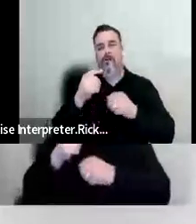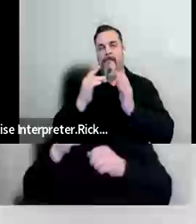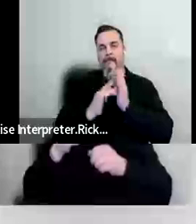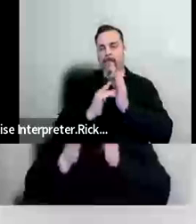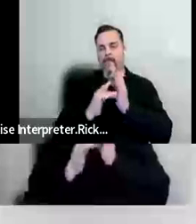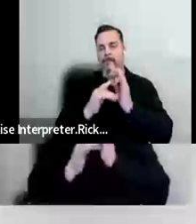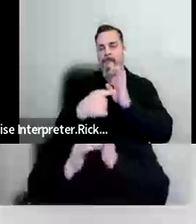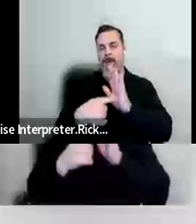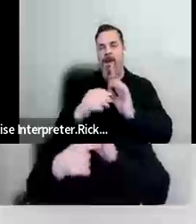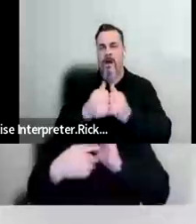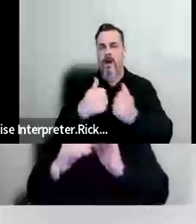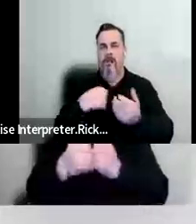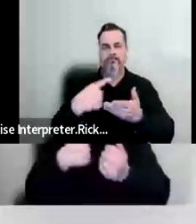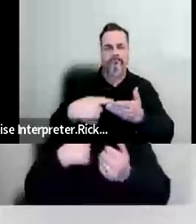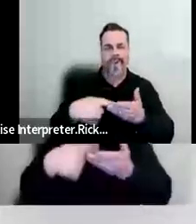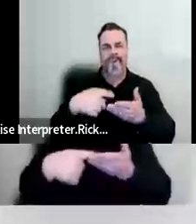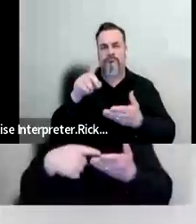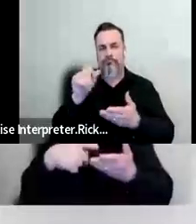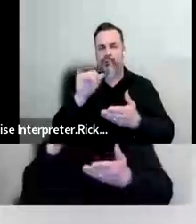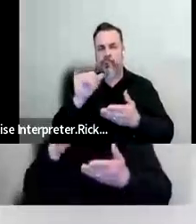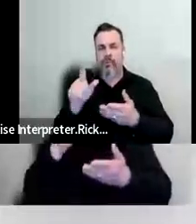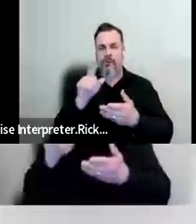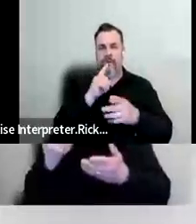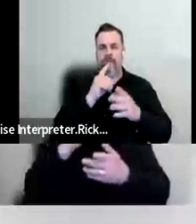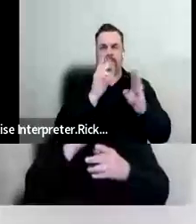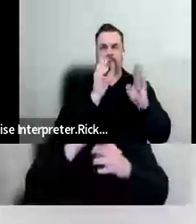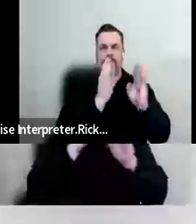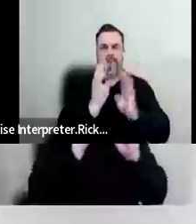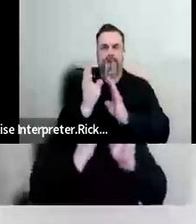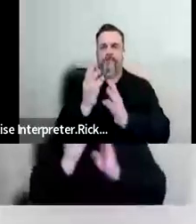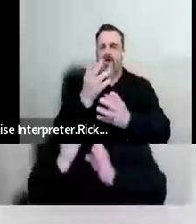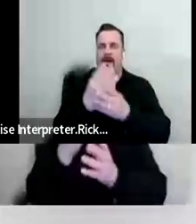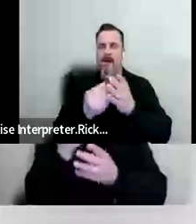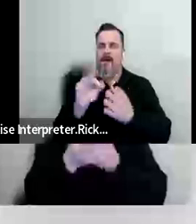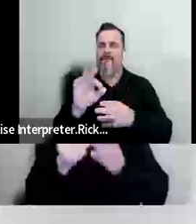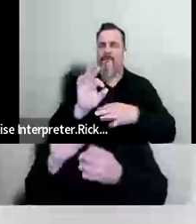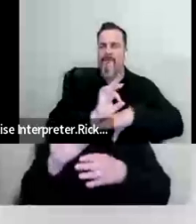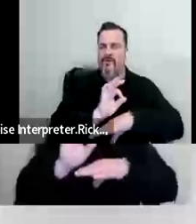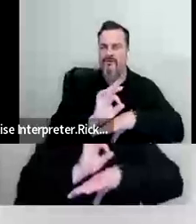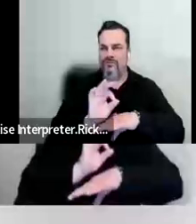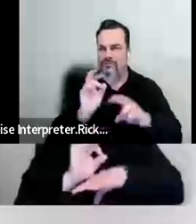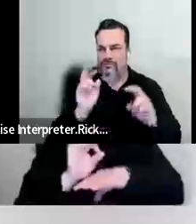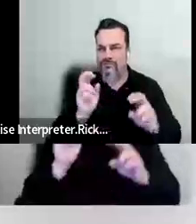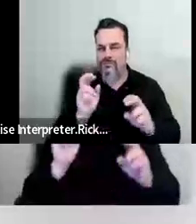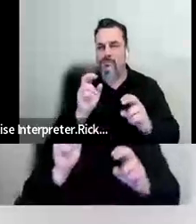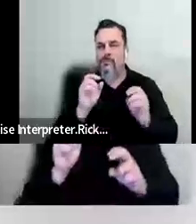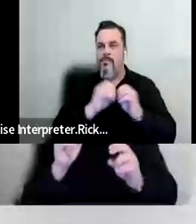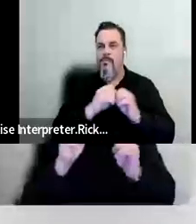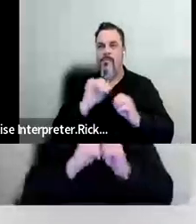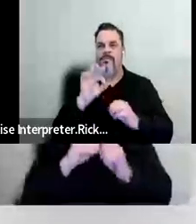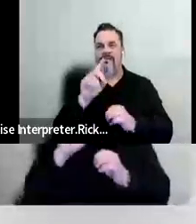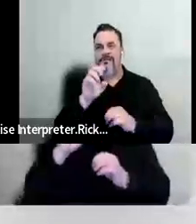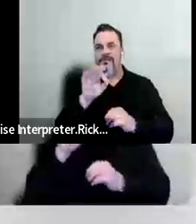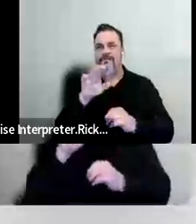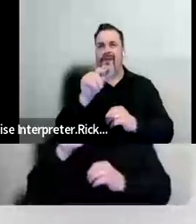terms of how we talked about disability, which really framed things in terms of a lack of function. It was more of a defect or something